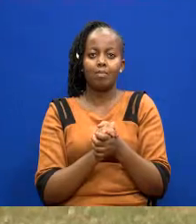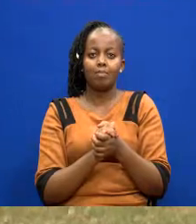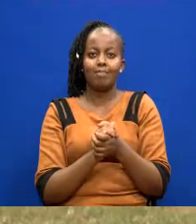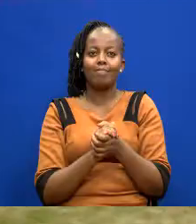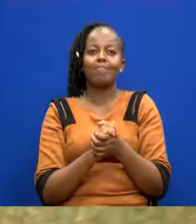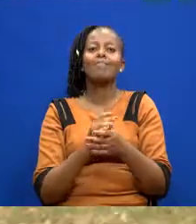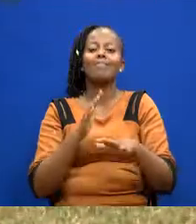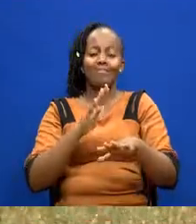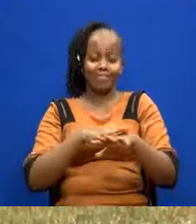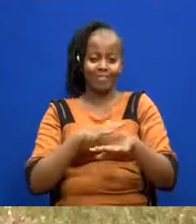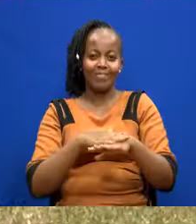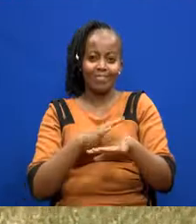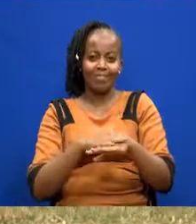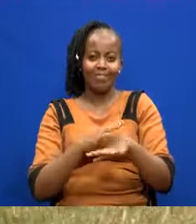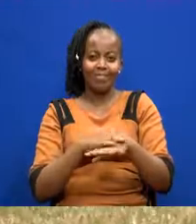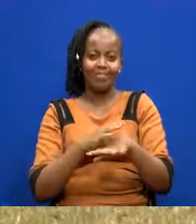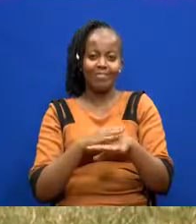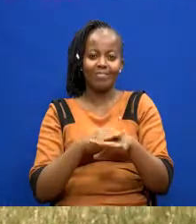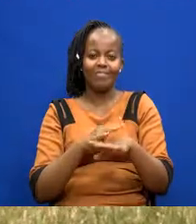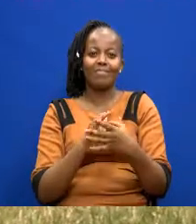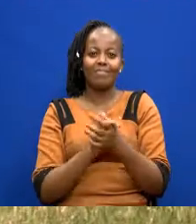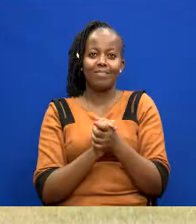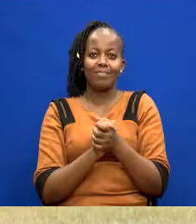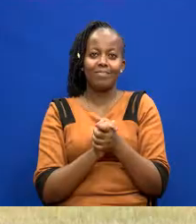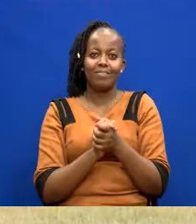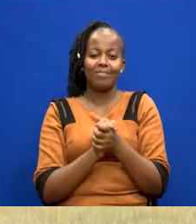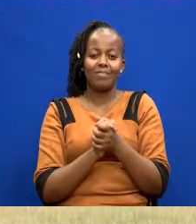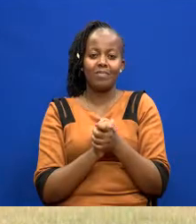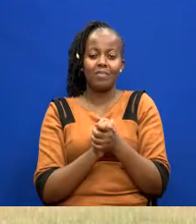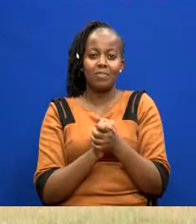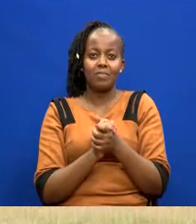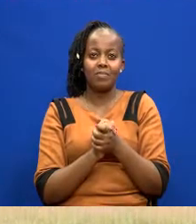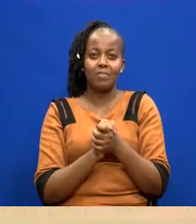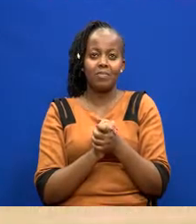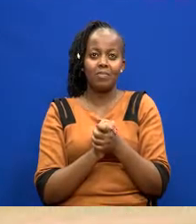Up. Move up. Oh, tackle made.